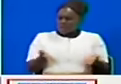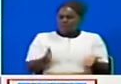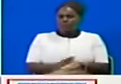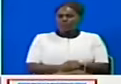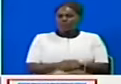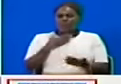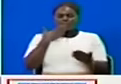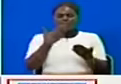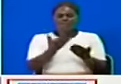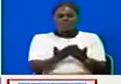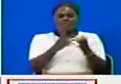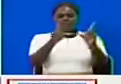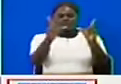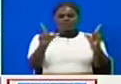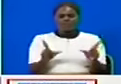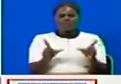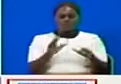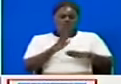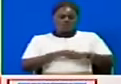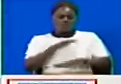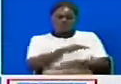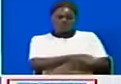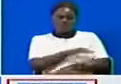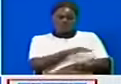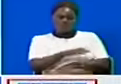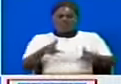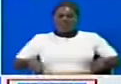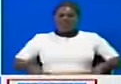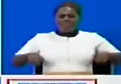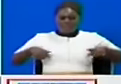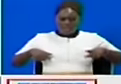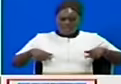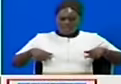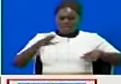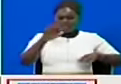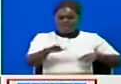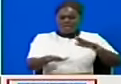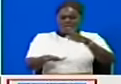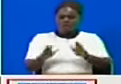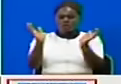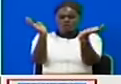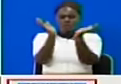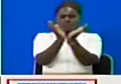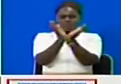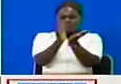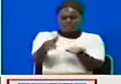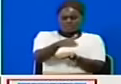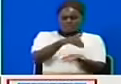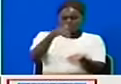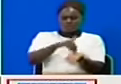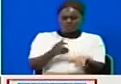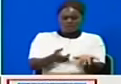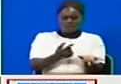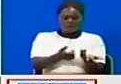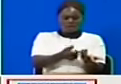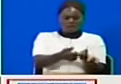Thank you very much, Linda, and good evening to you. We are live from the Nyayo National Stadium, whereby it is the central tallying center